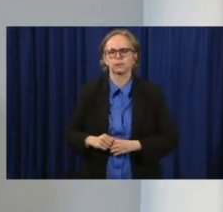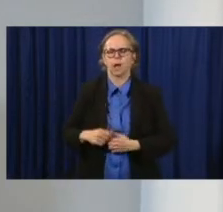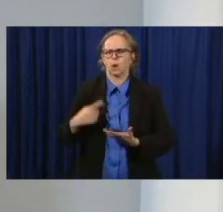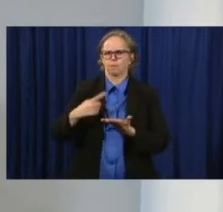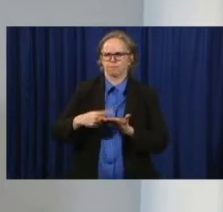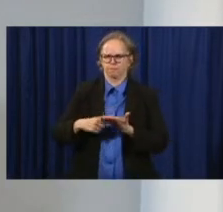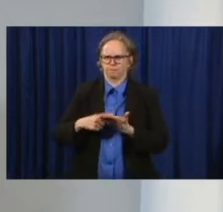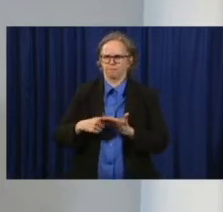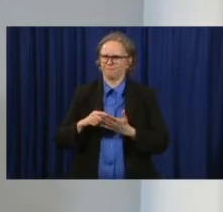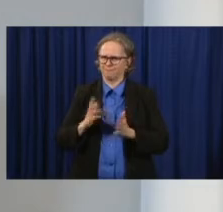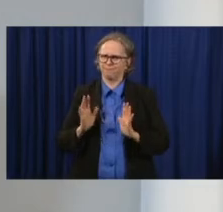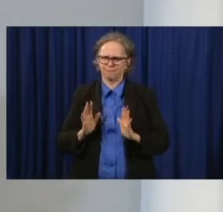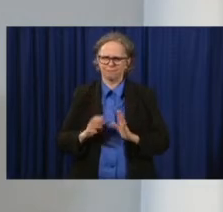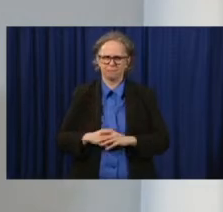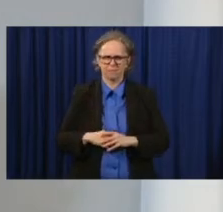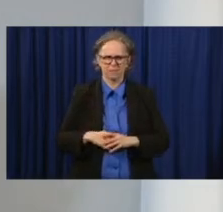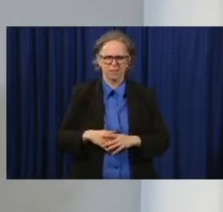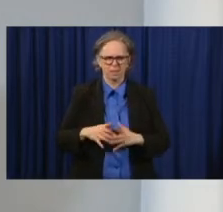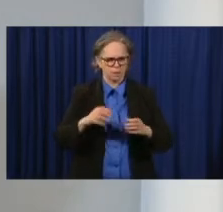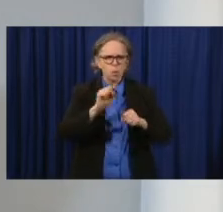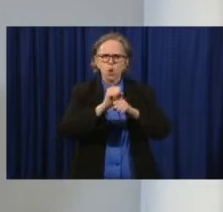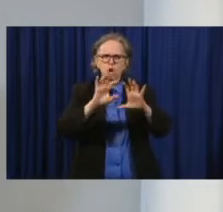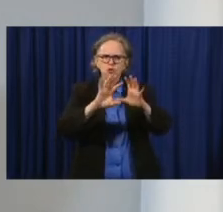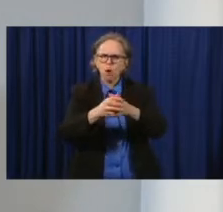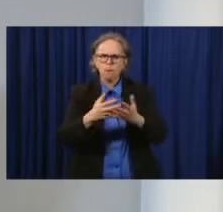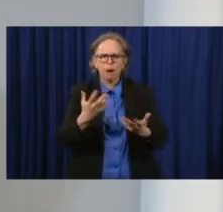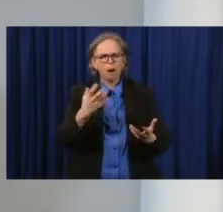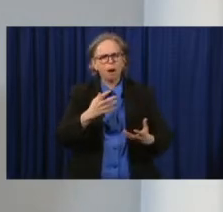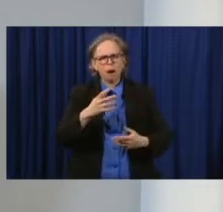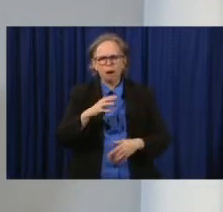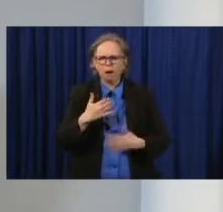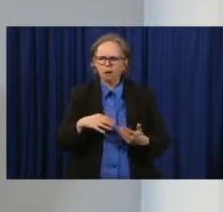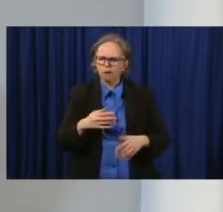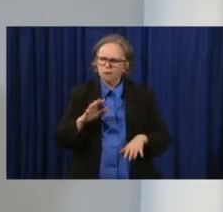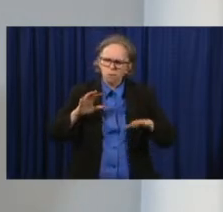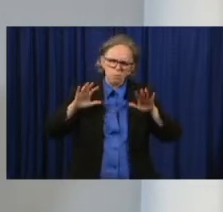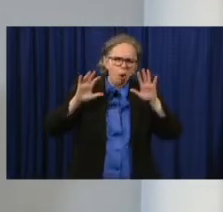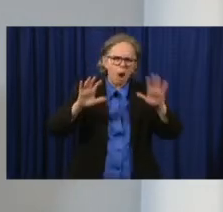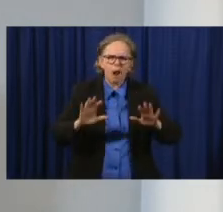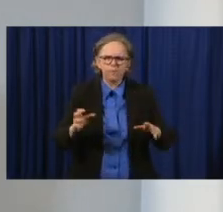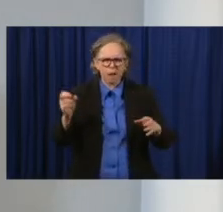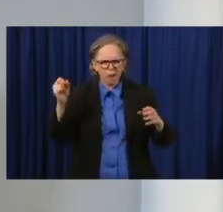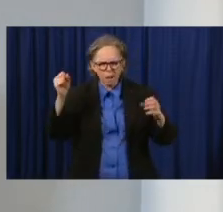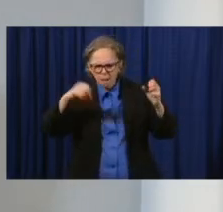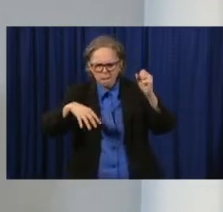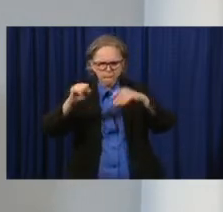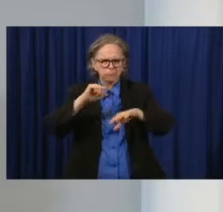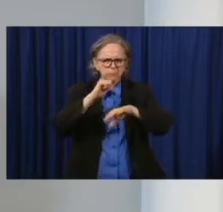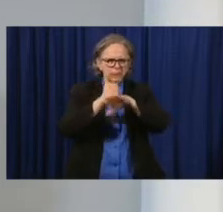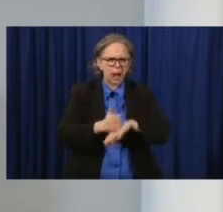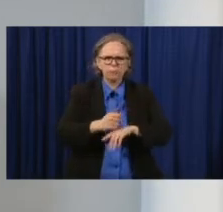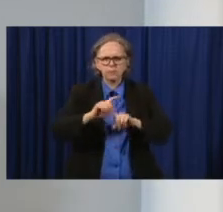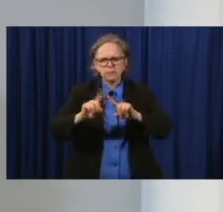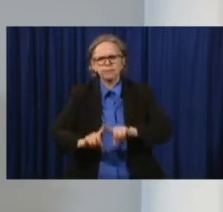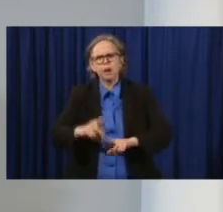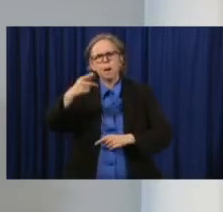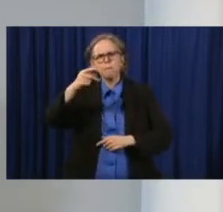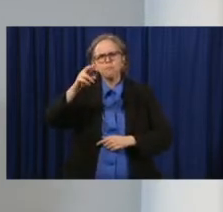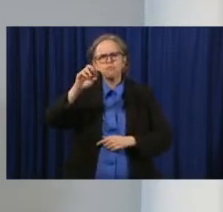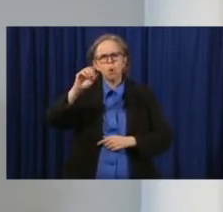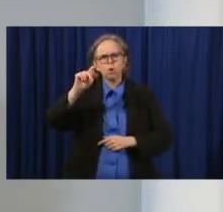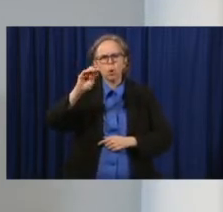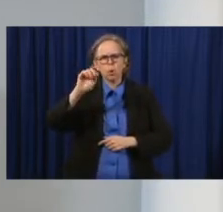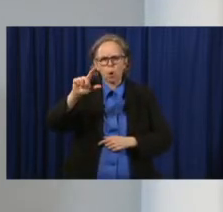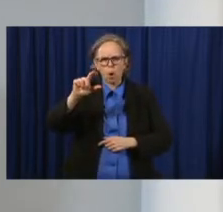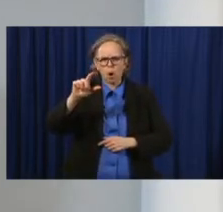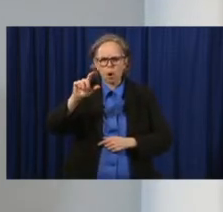that work group did a great job at trying to put protocols in place that could be followed, that people